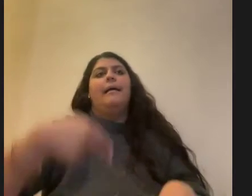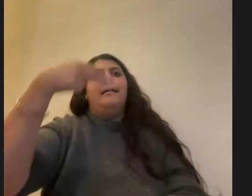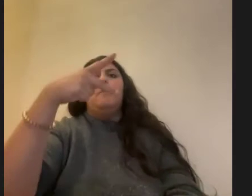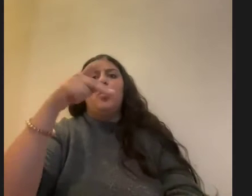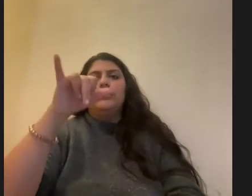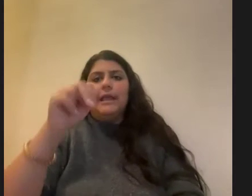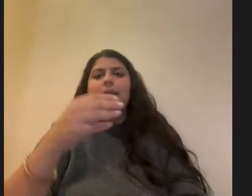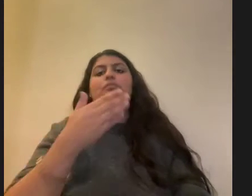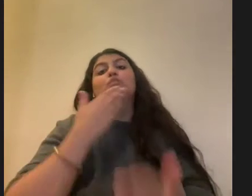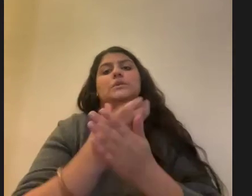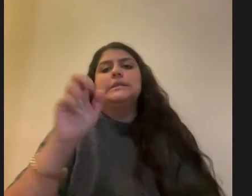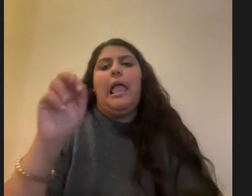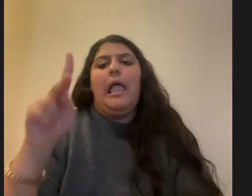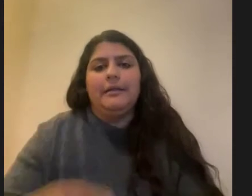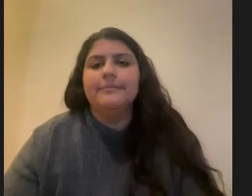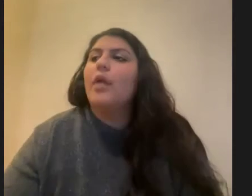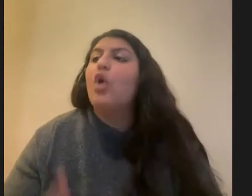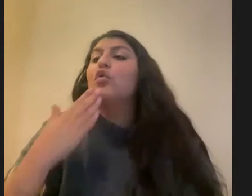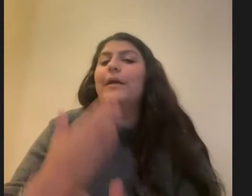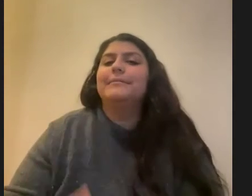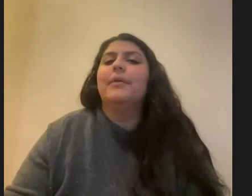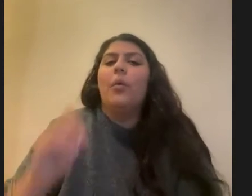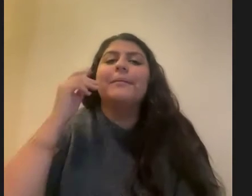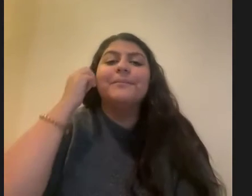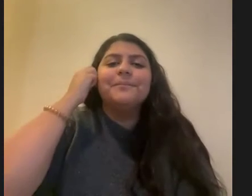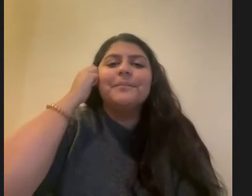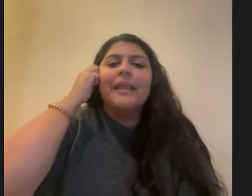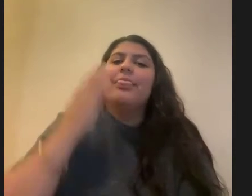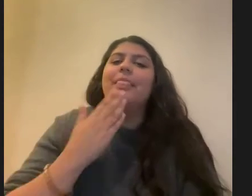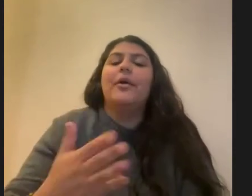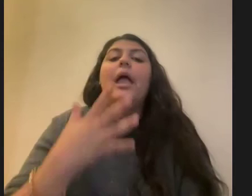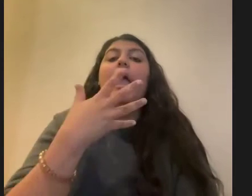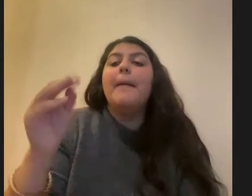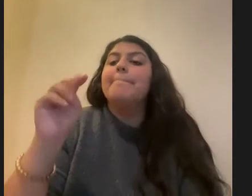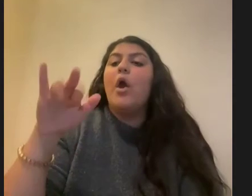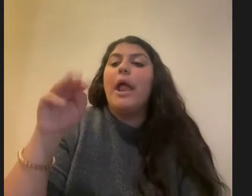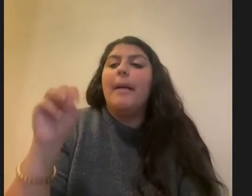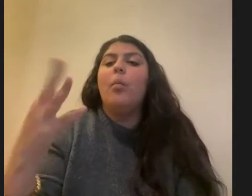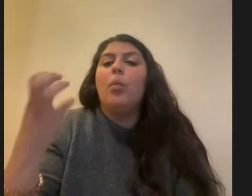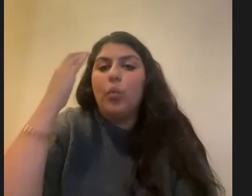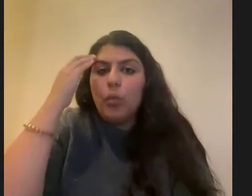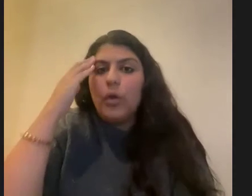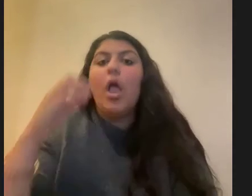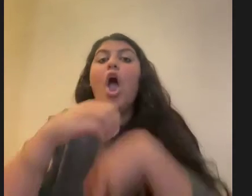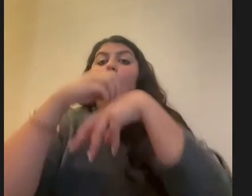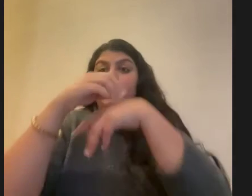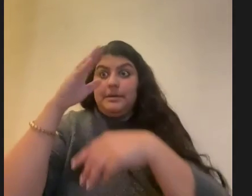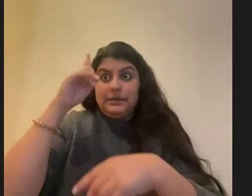great snacks. Great. Yeah. Um, Thank you so much. Miriam wants to know, has an octopus ever stung you?